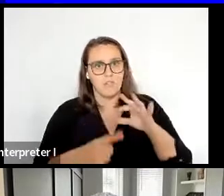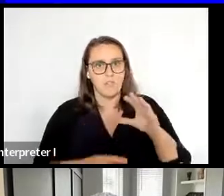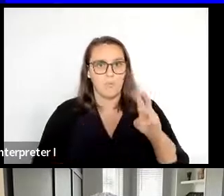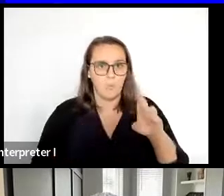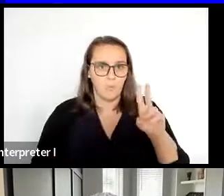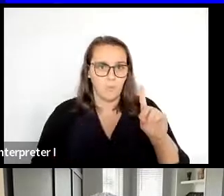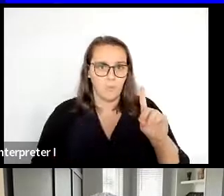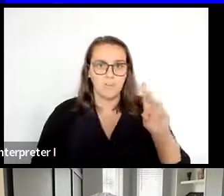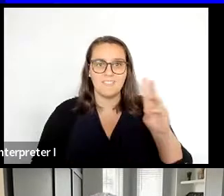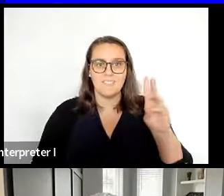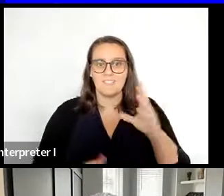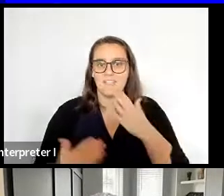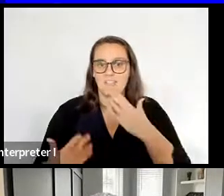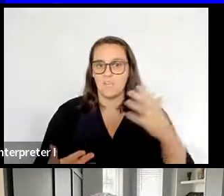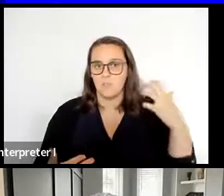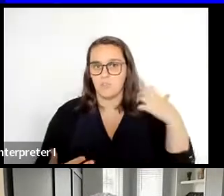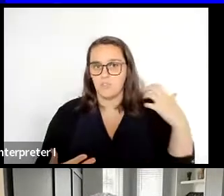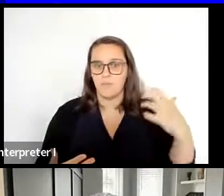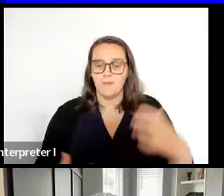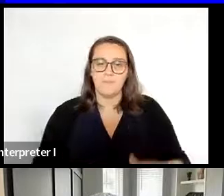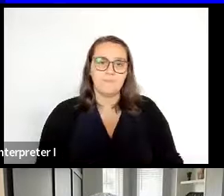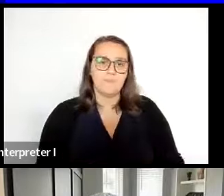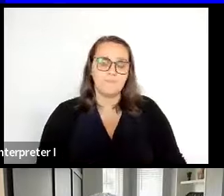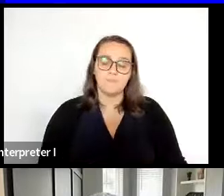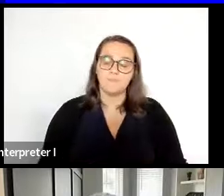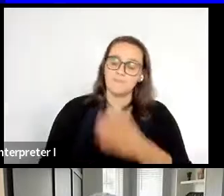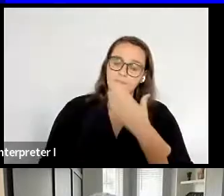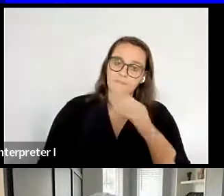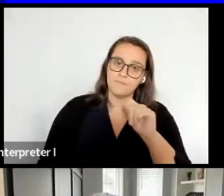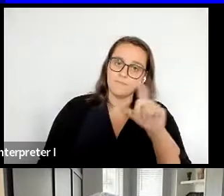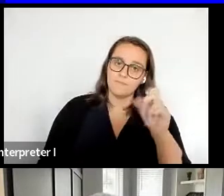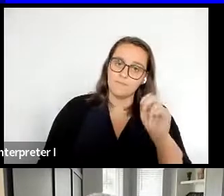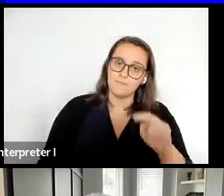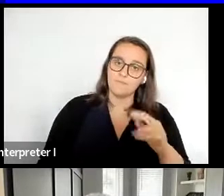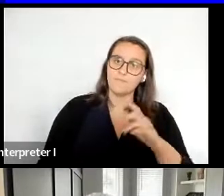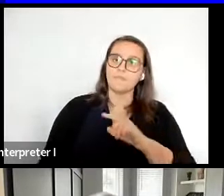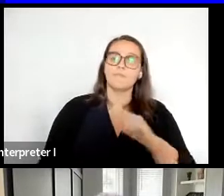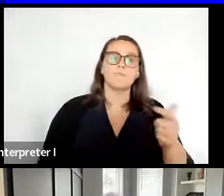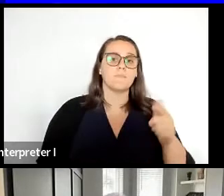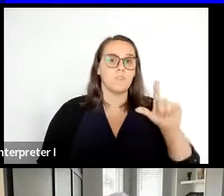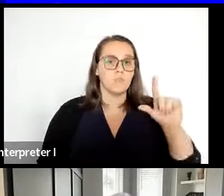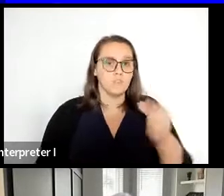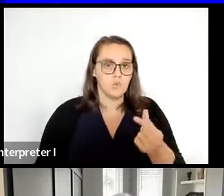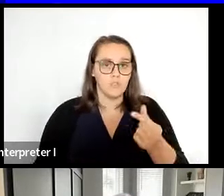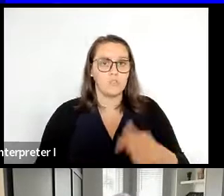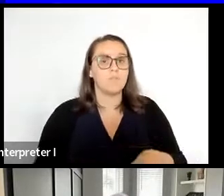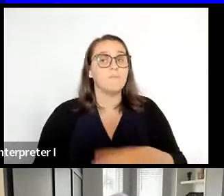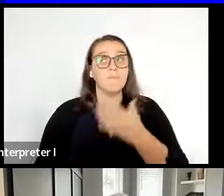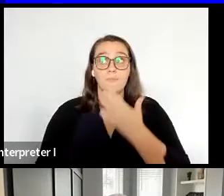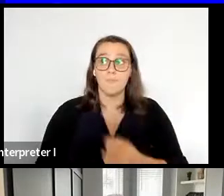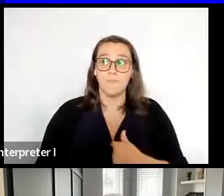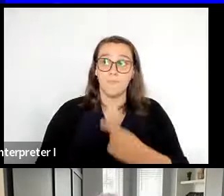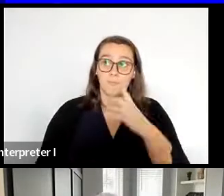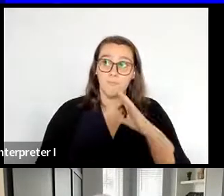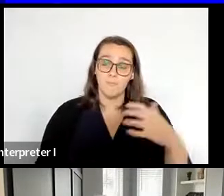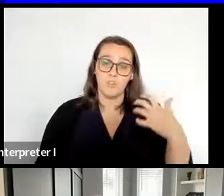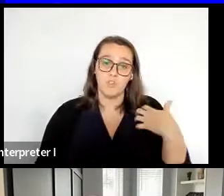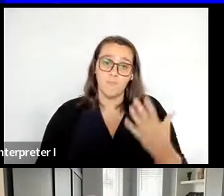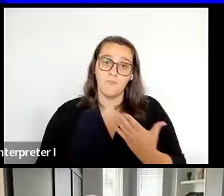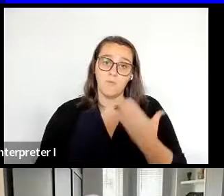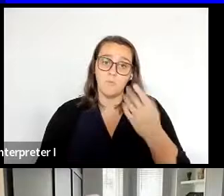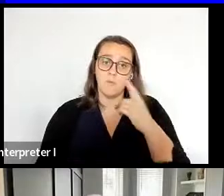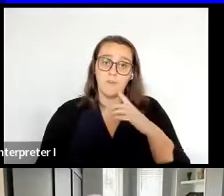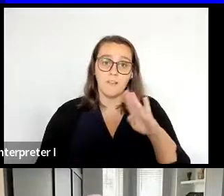Thank you. Thank you, Councilmember Allen. Councilmember Lewis George. Thank you, Chairman, for moving this bill and